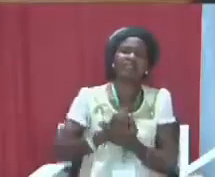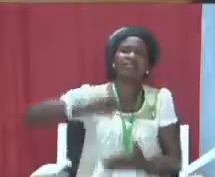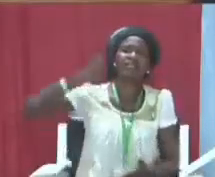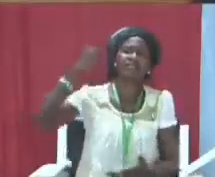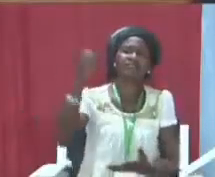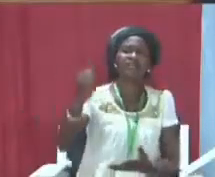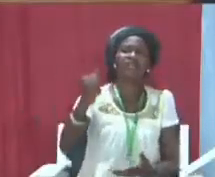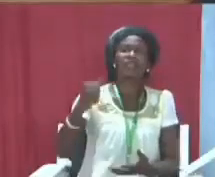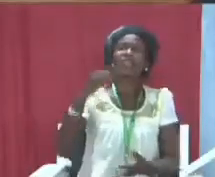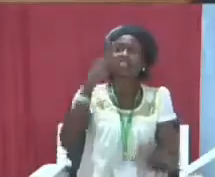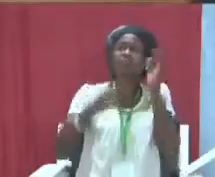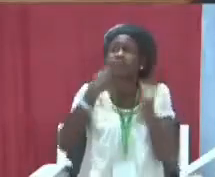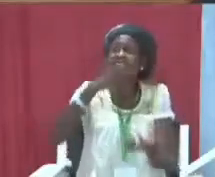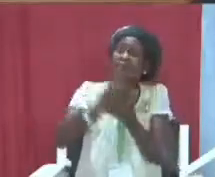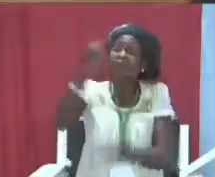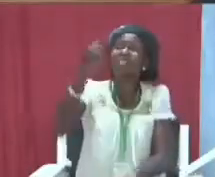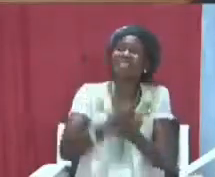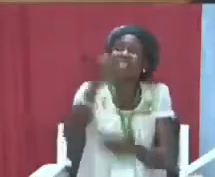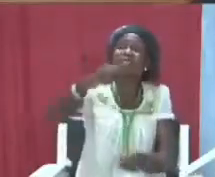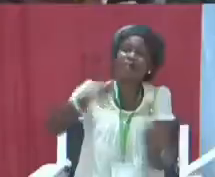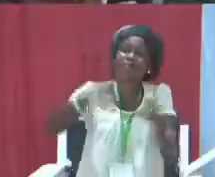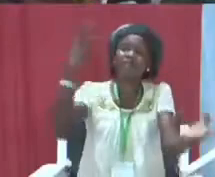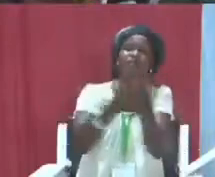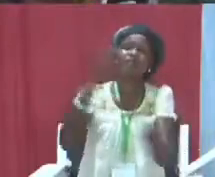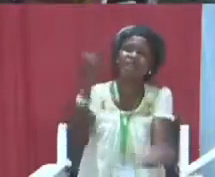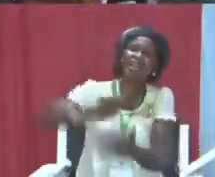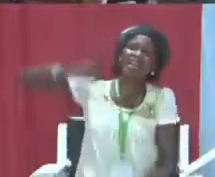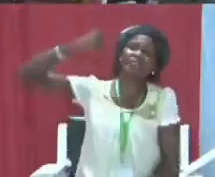Please, if you are saying amen, say it loud and clear.